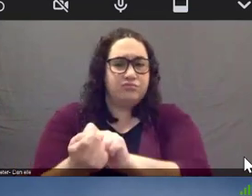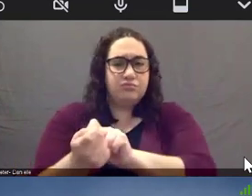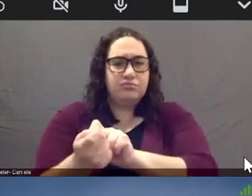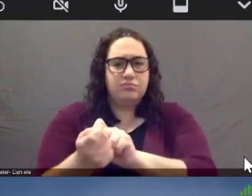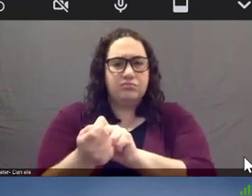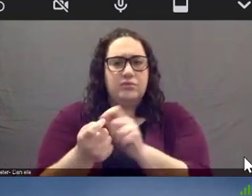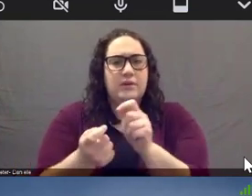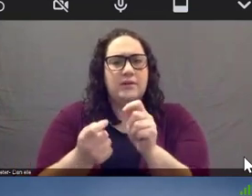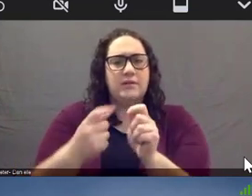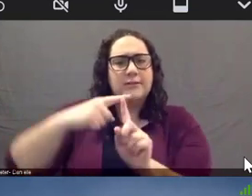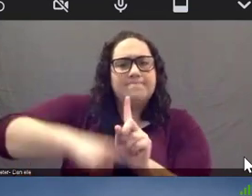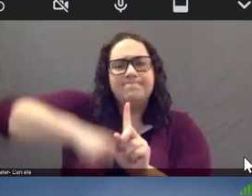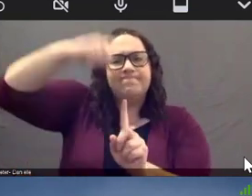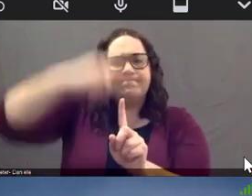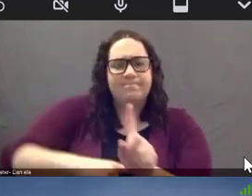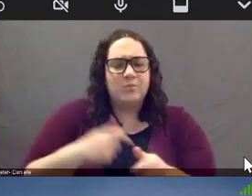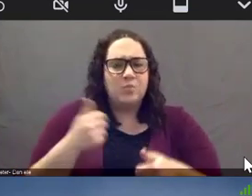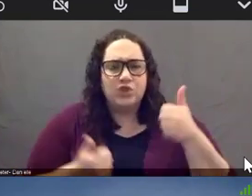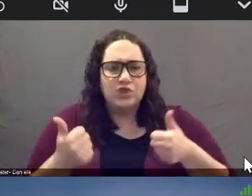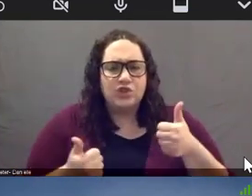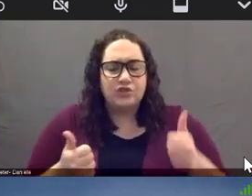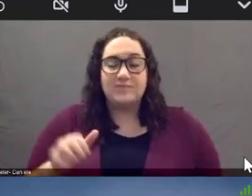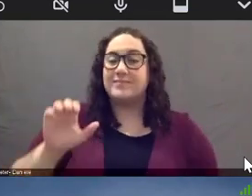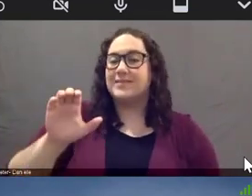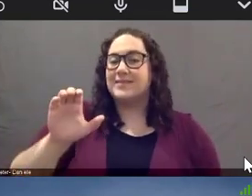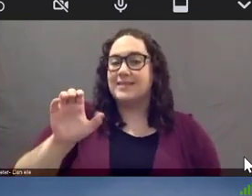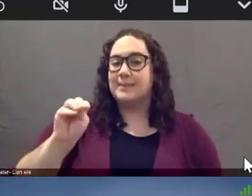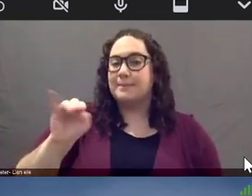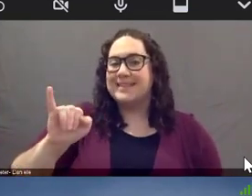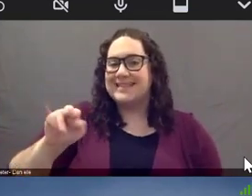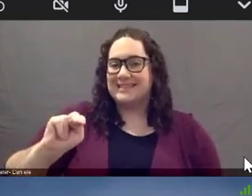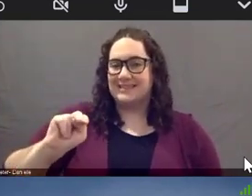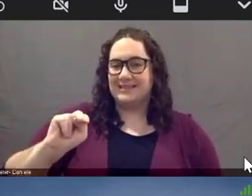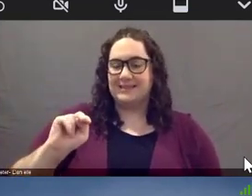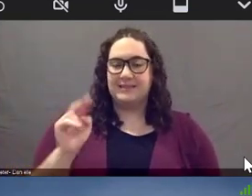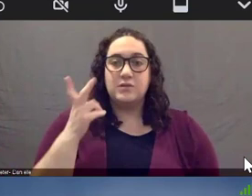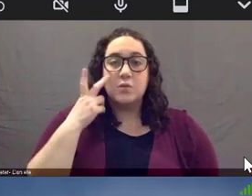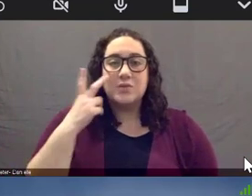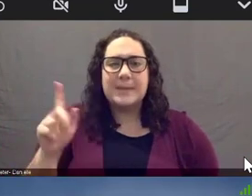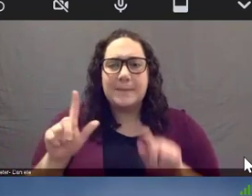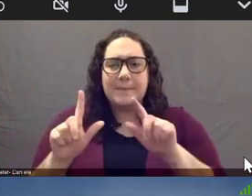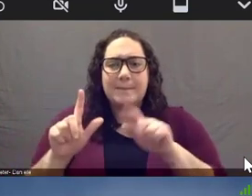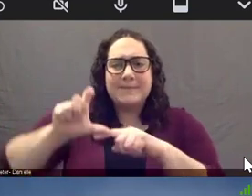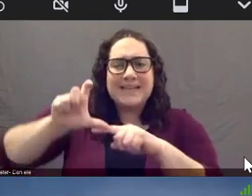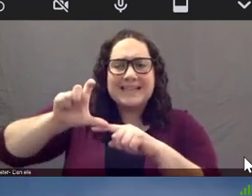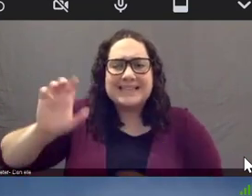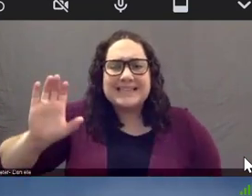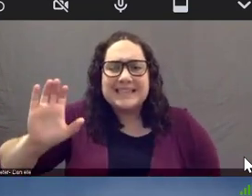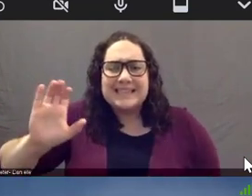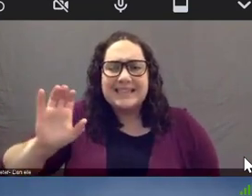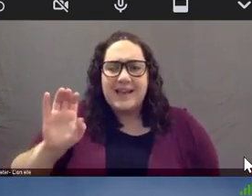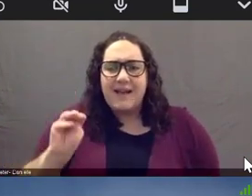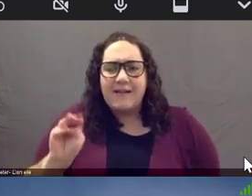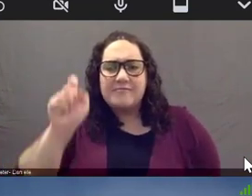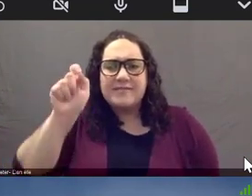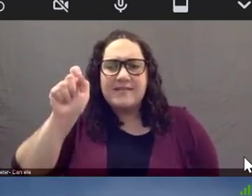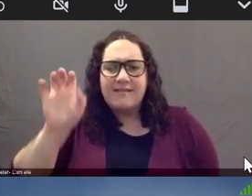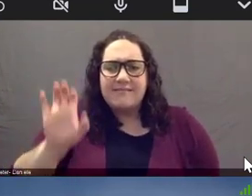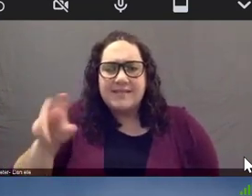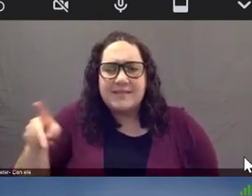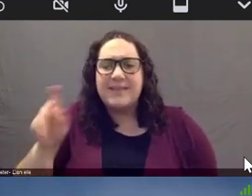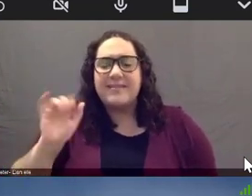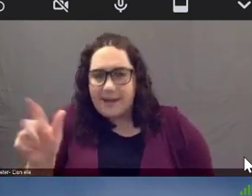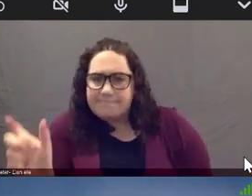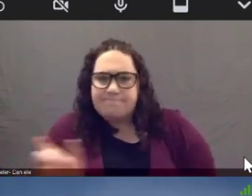Cmin value. So we look for big C, so m dot times Cp, and then we multiply it times the